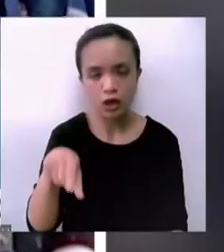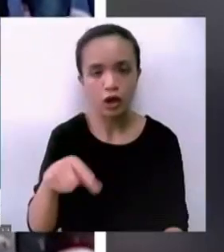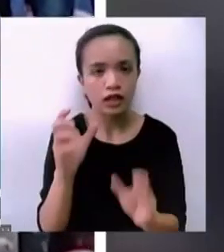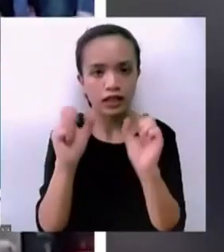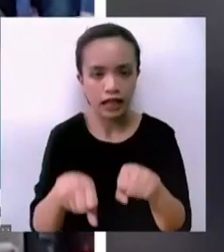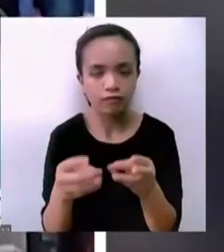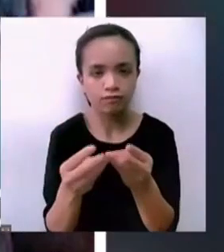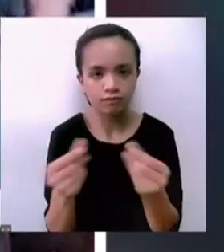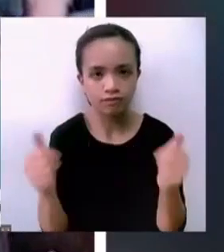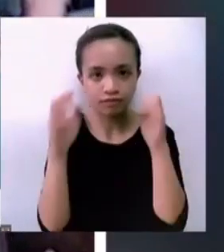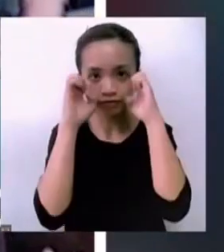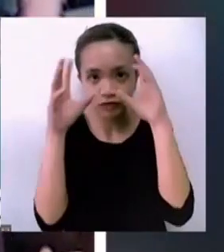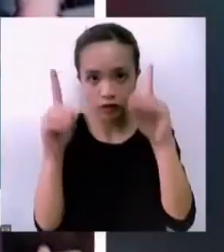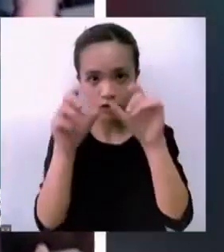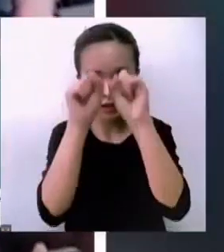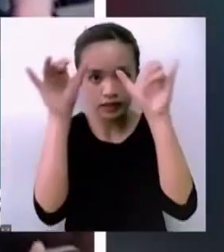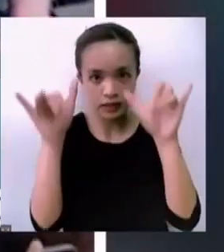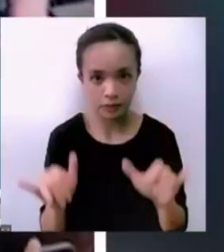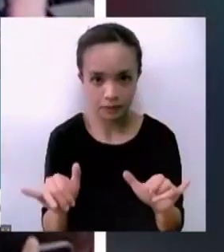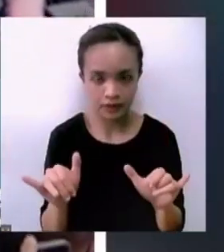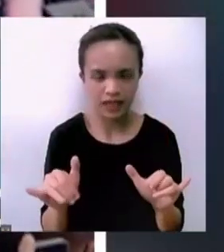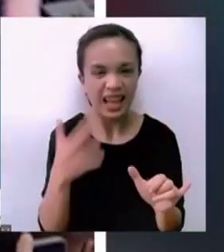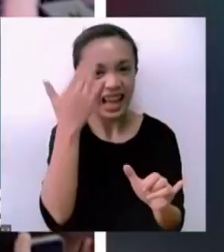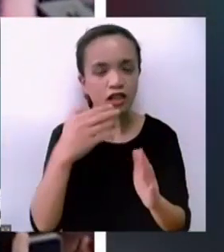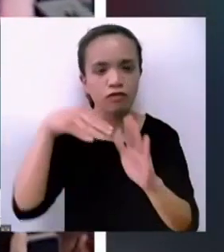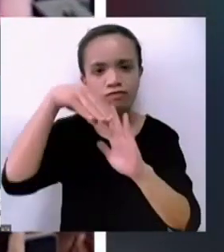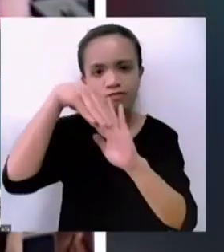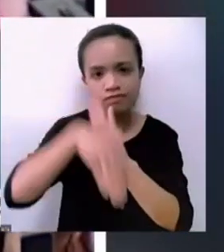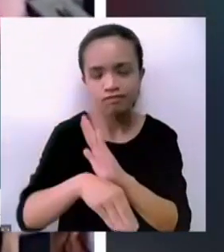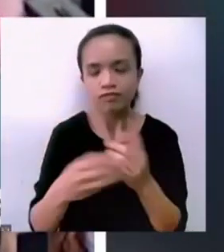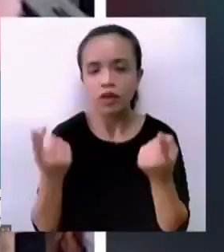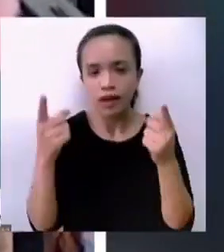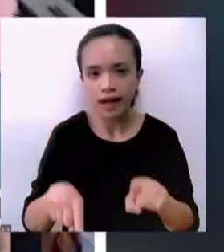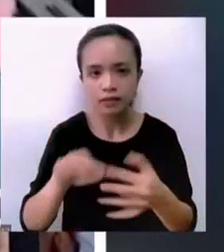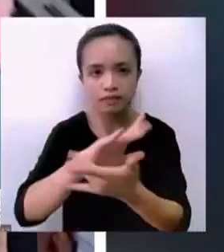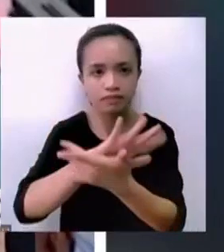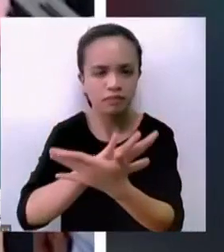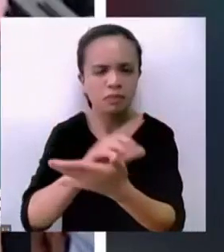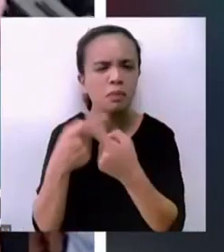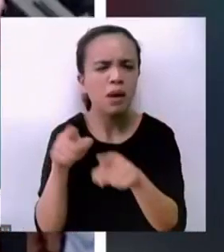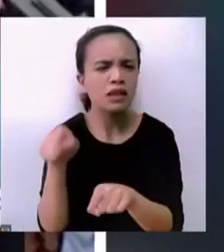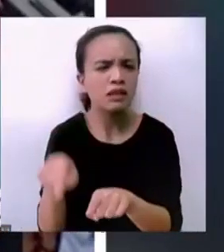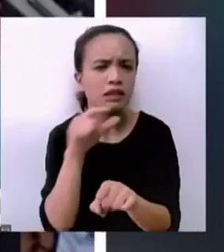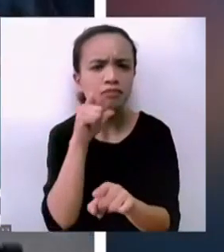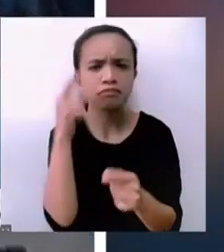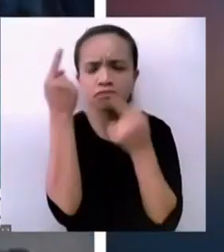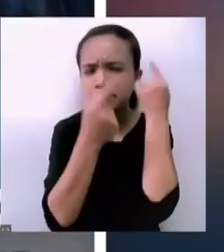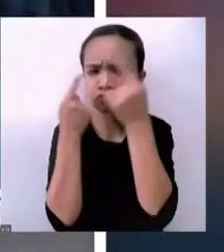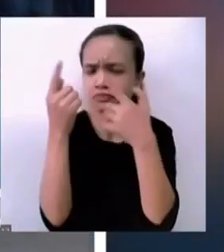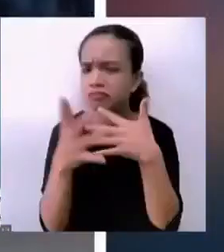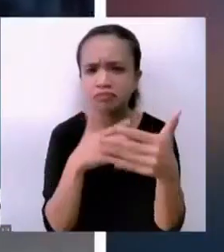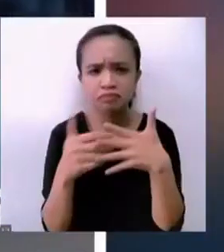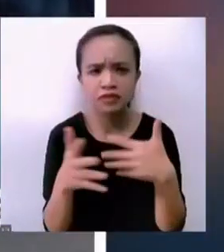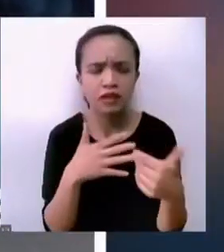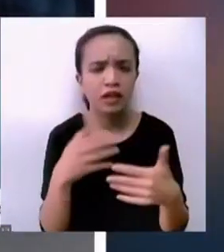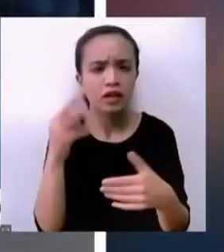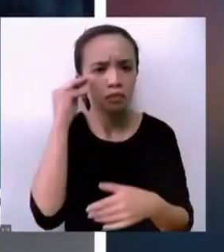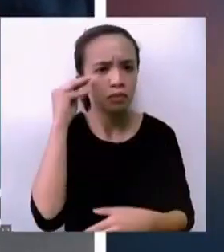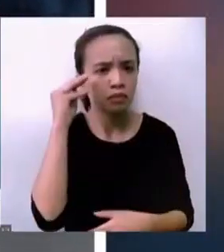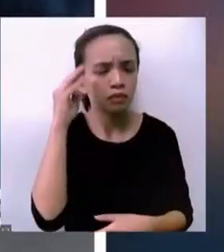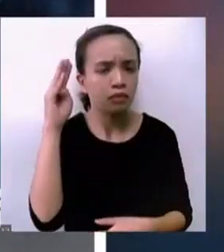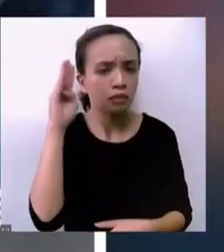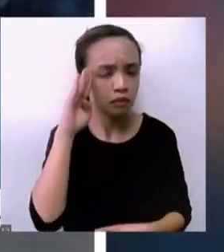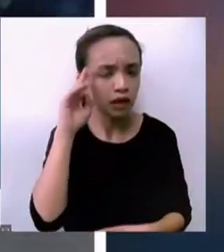was disrupted by the COVID-19 pandemic. They also said they are not concerned whether or not Marcos attends debates and